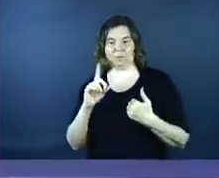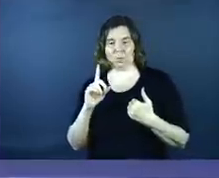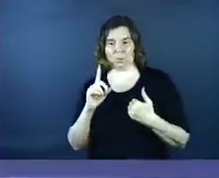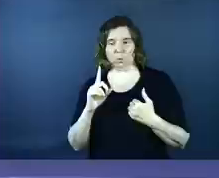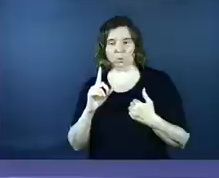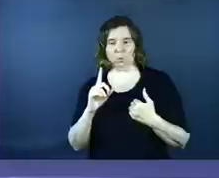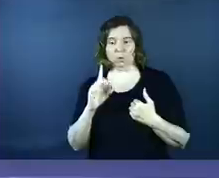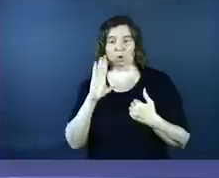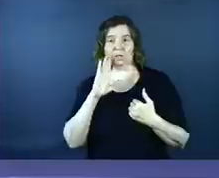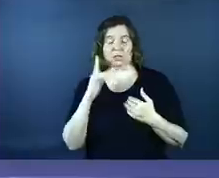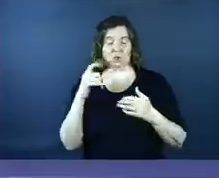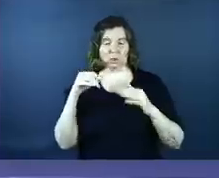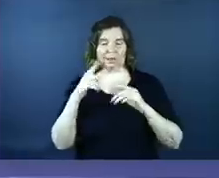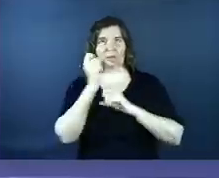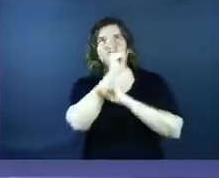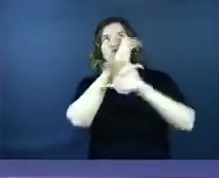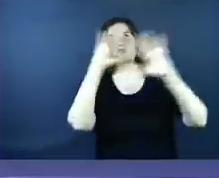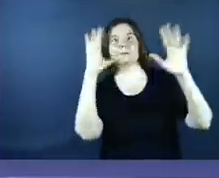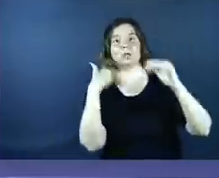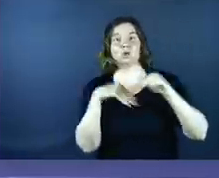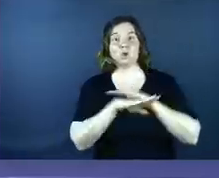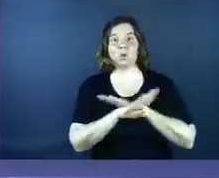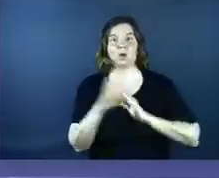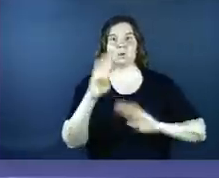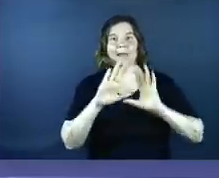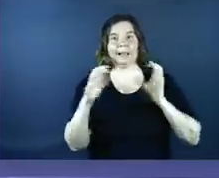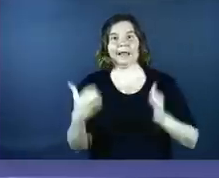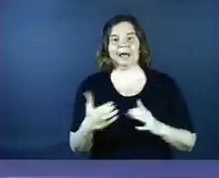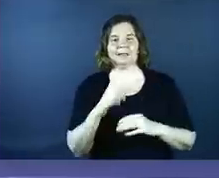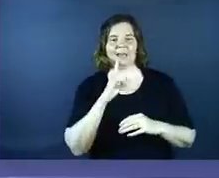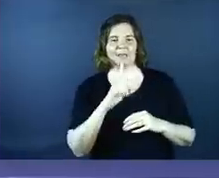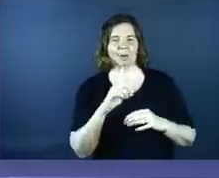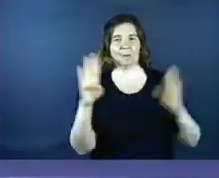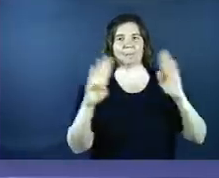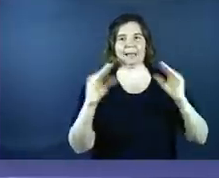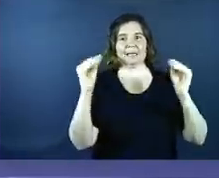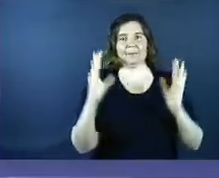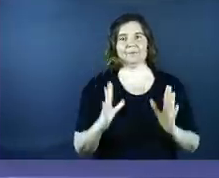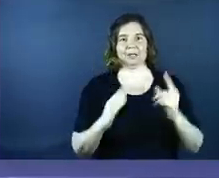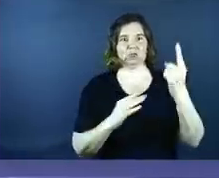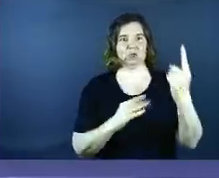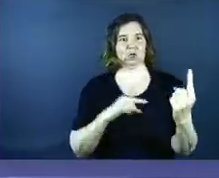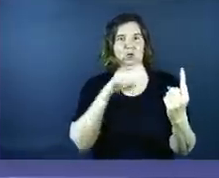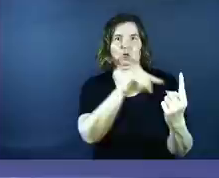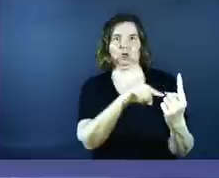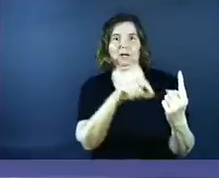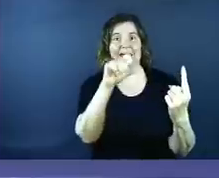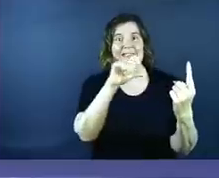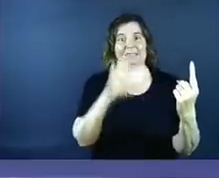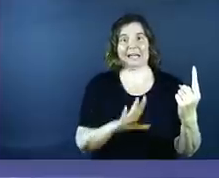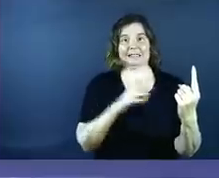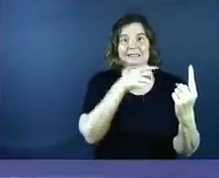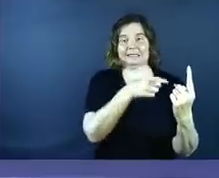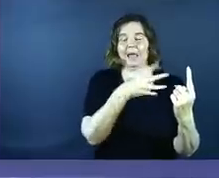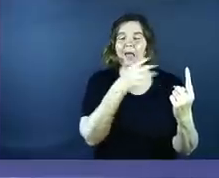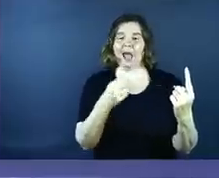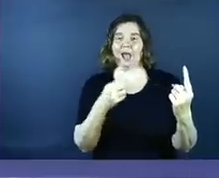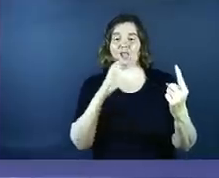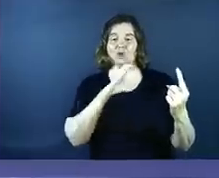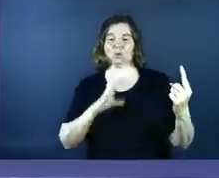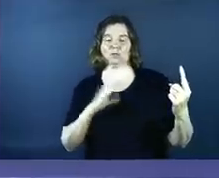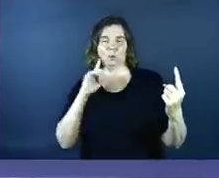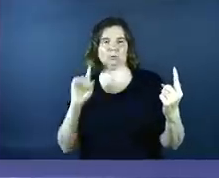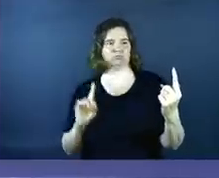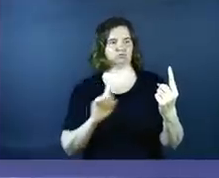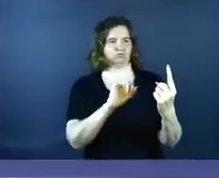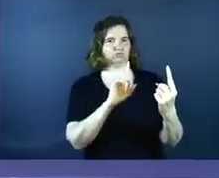that you're going to walk into a biology class and there's going to be a biology professor, a scientist there, and the Christian is going to